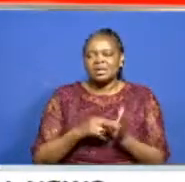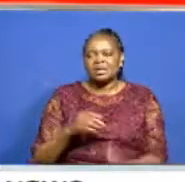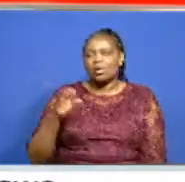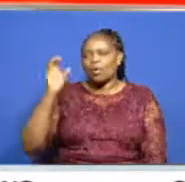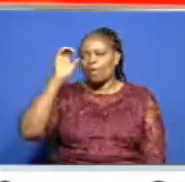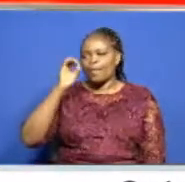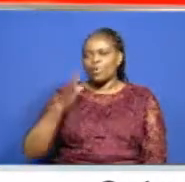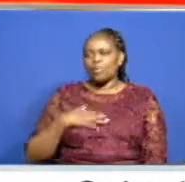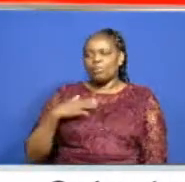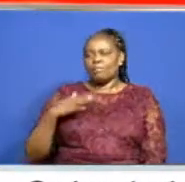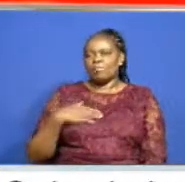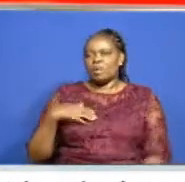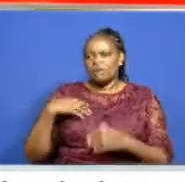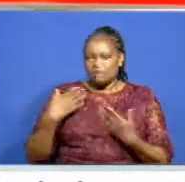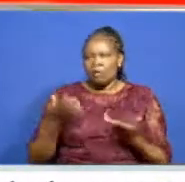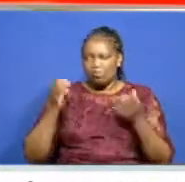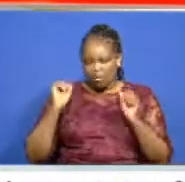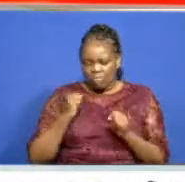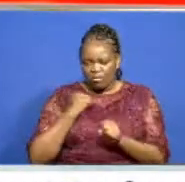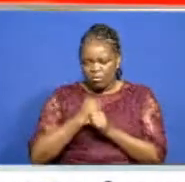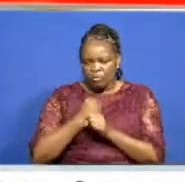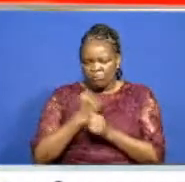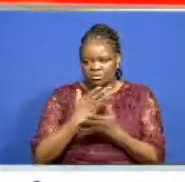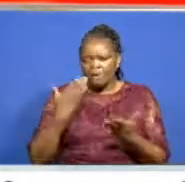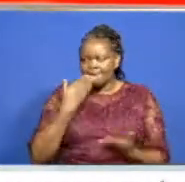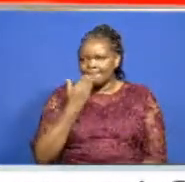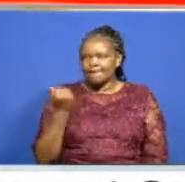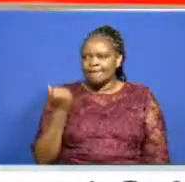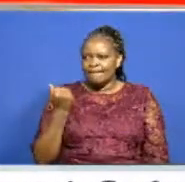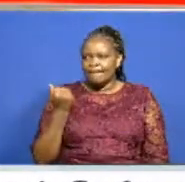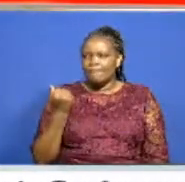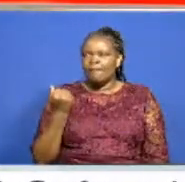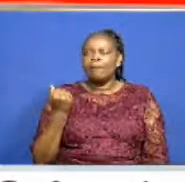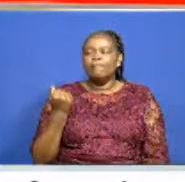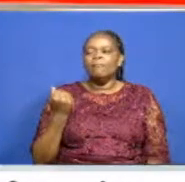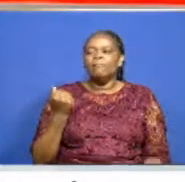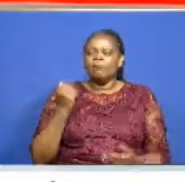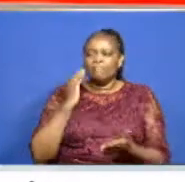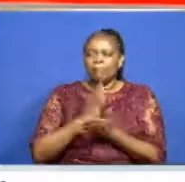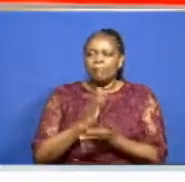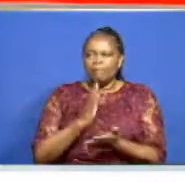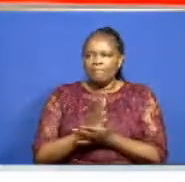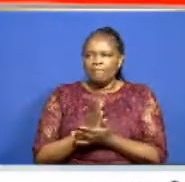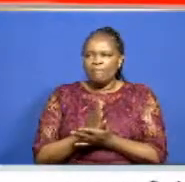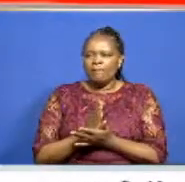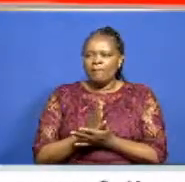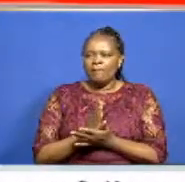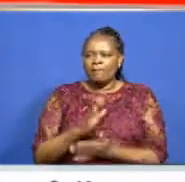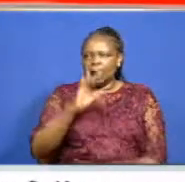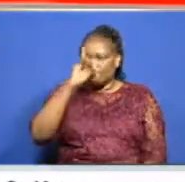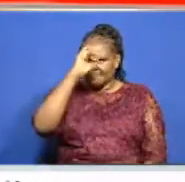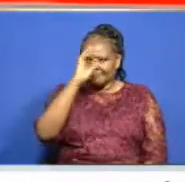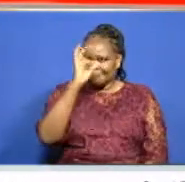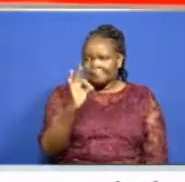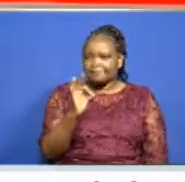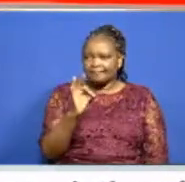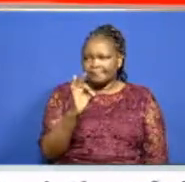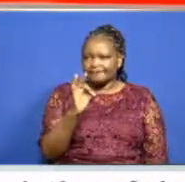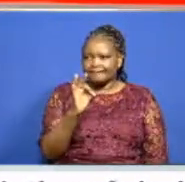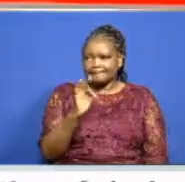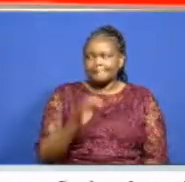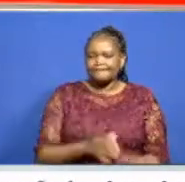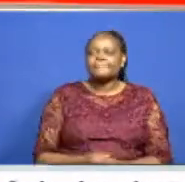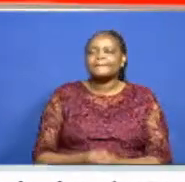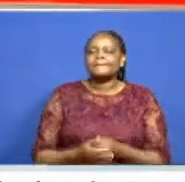and how we could have done things better was to restrict the establishment of schools according to